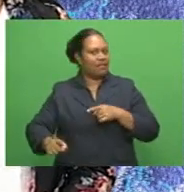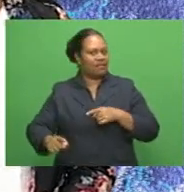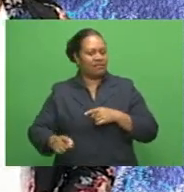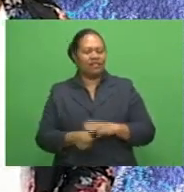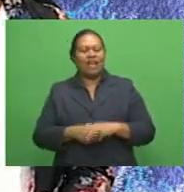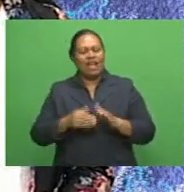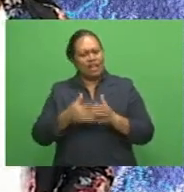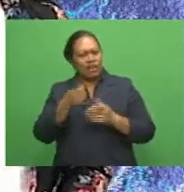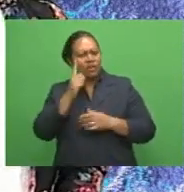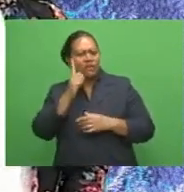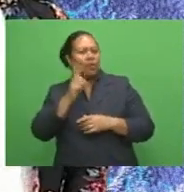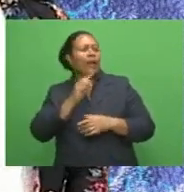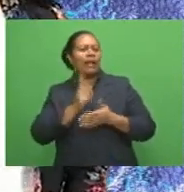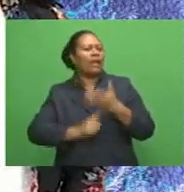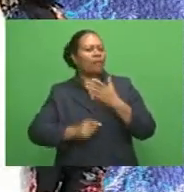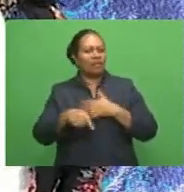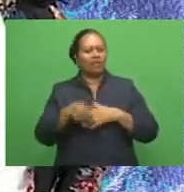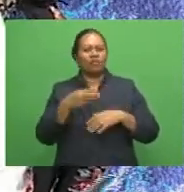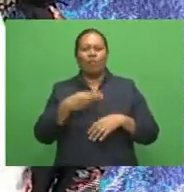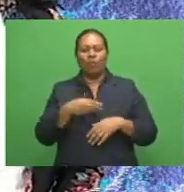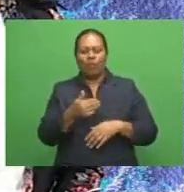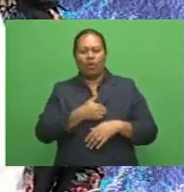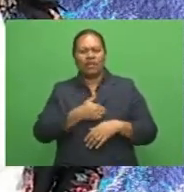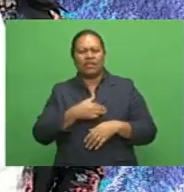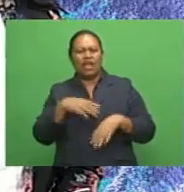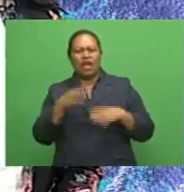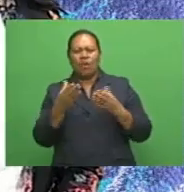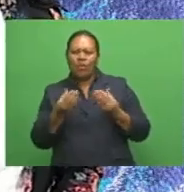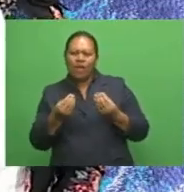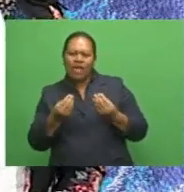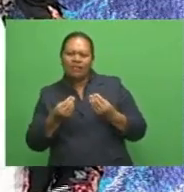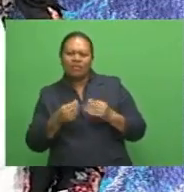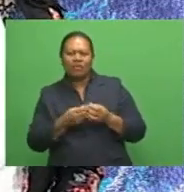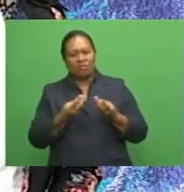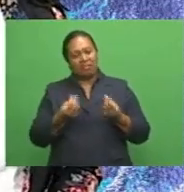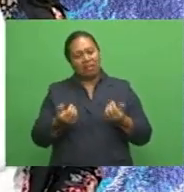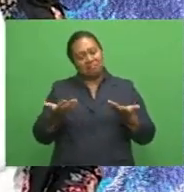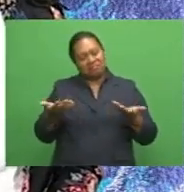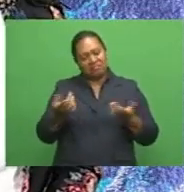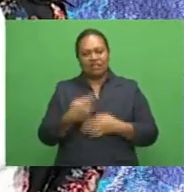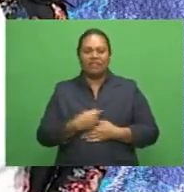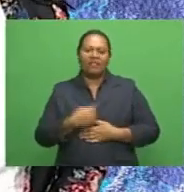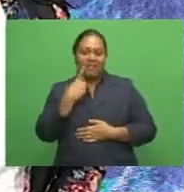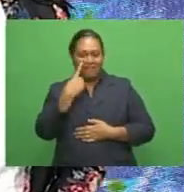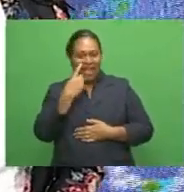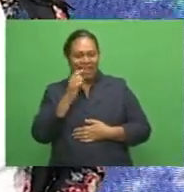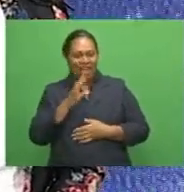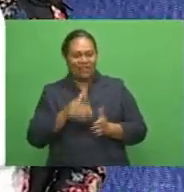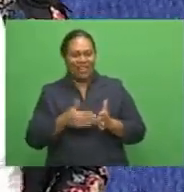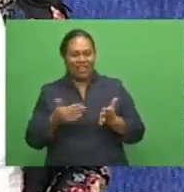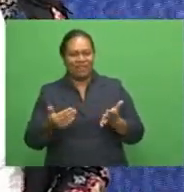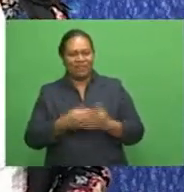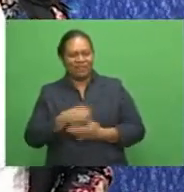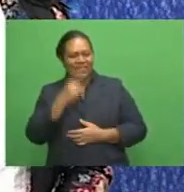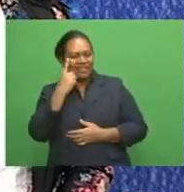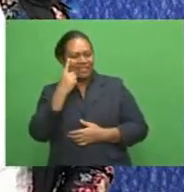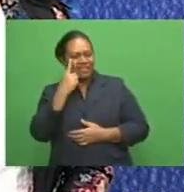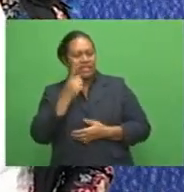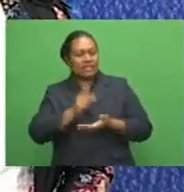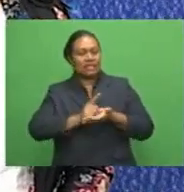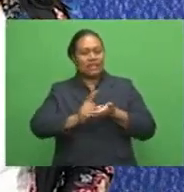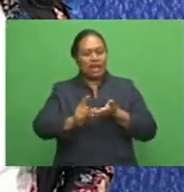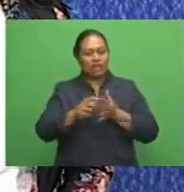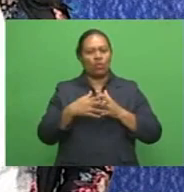start in your area? Rainy and wet or nice and bright? Let's find out. In the west, dry with clear